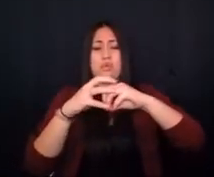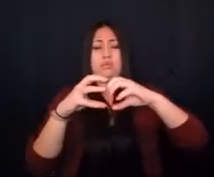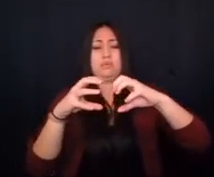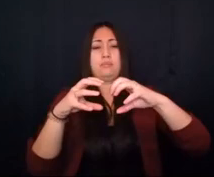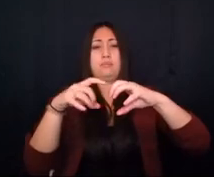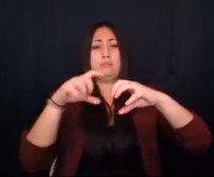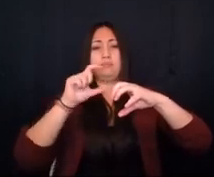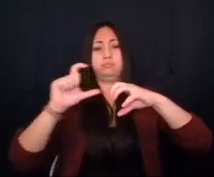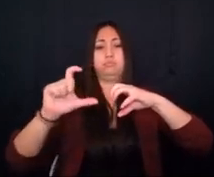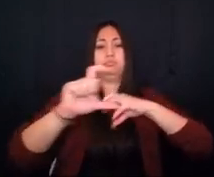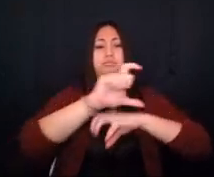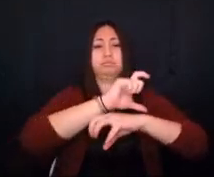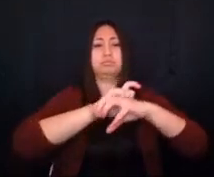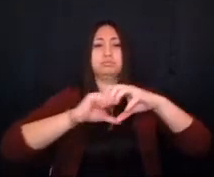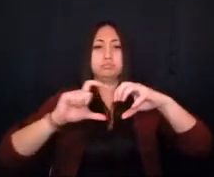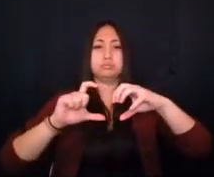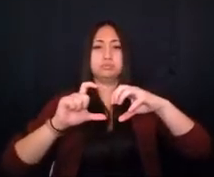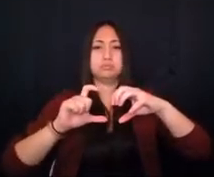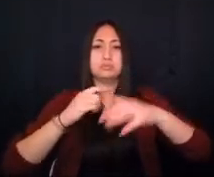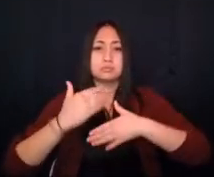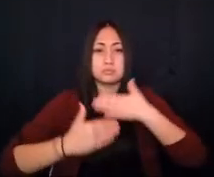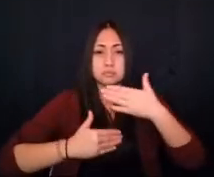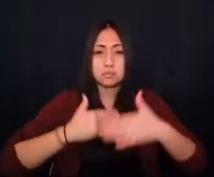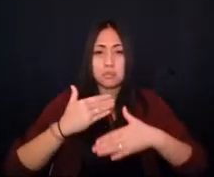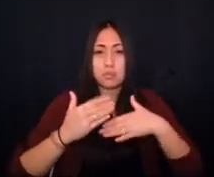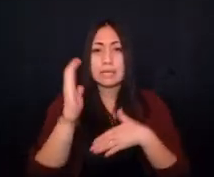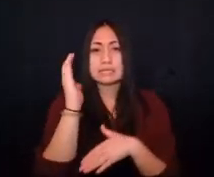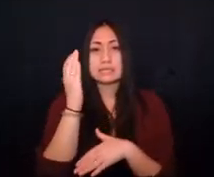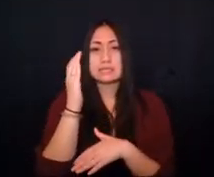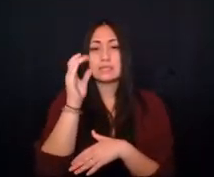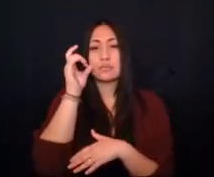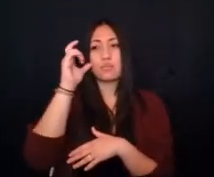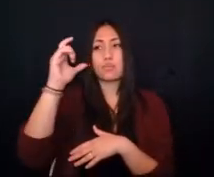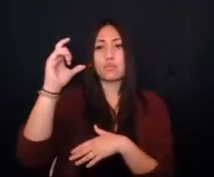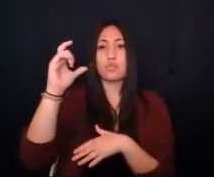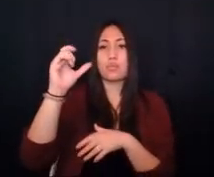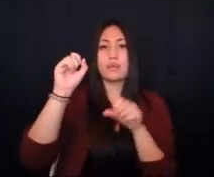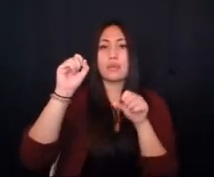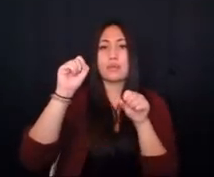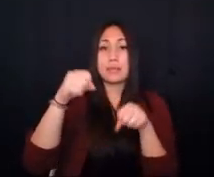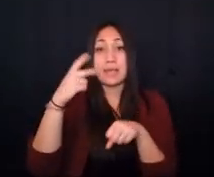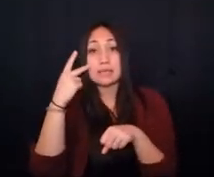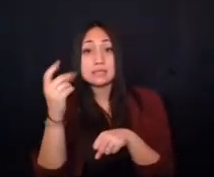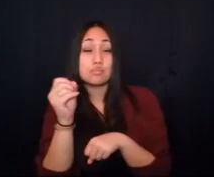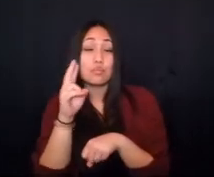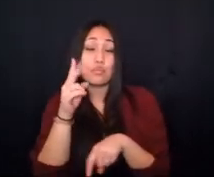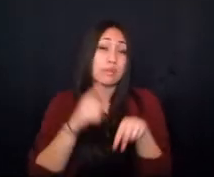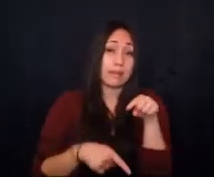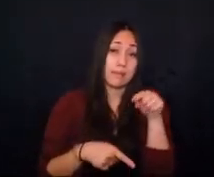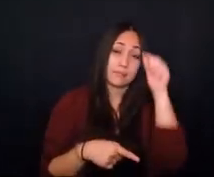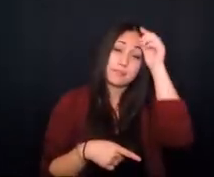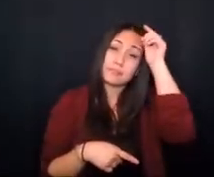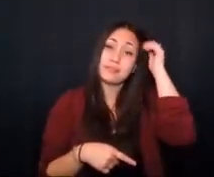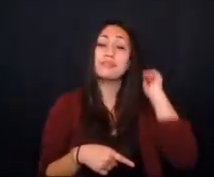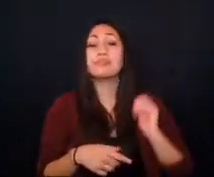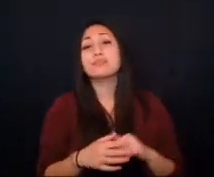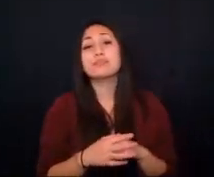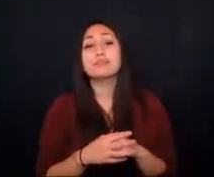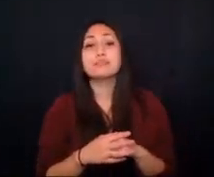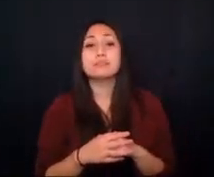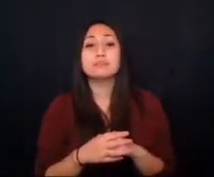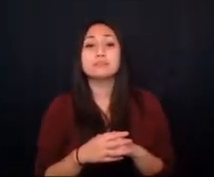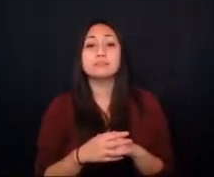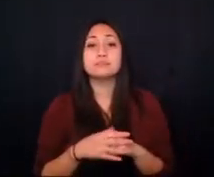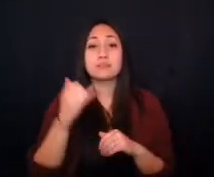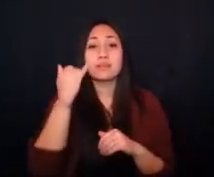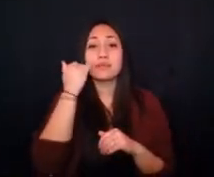days. This process makes the moon appear to be more or less visible at different phases during this cycle. When a part of the